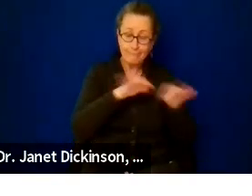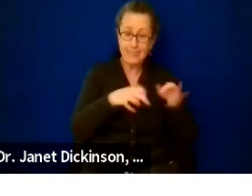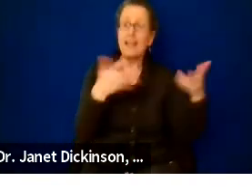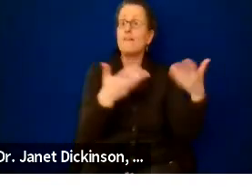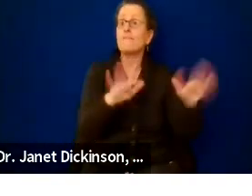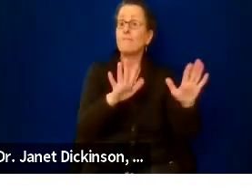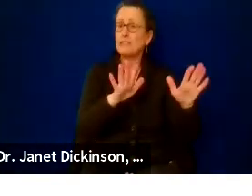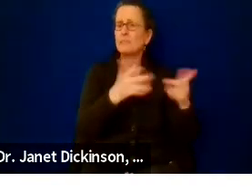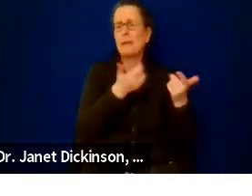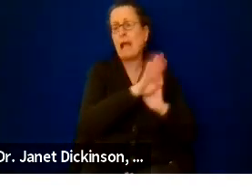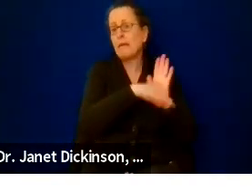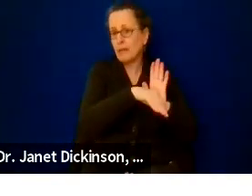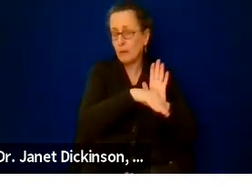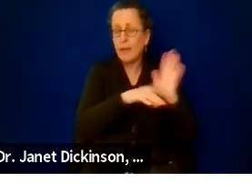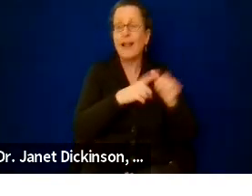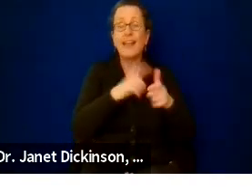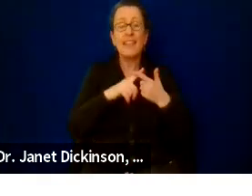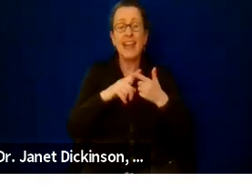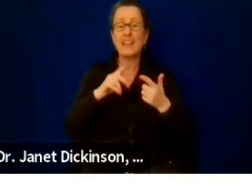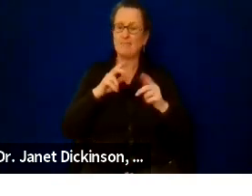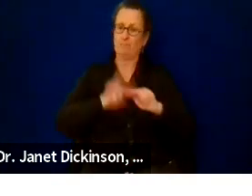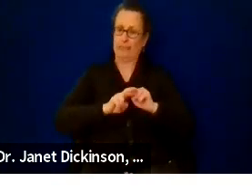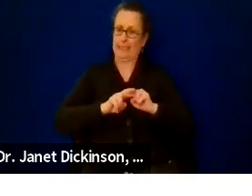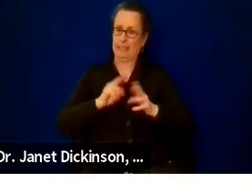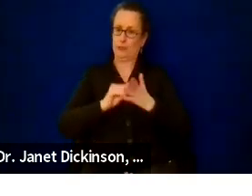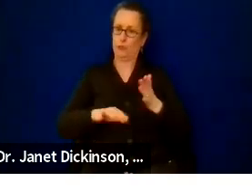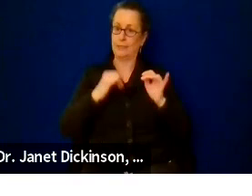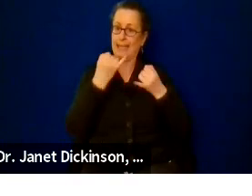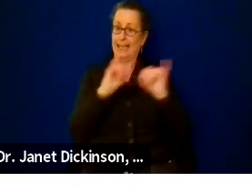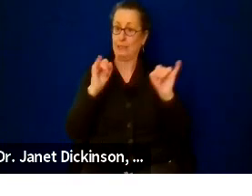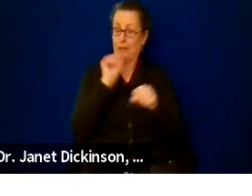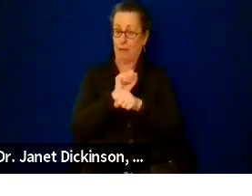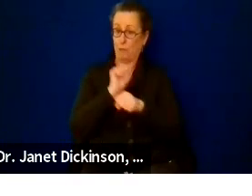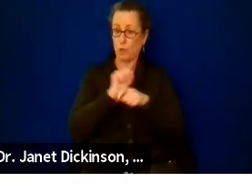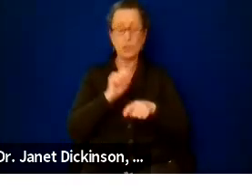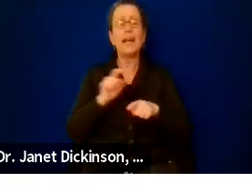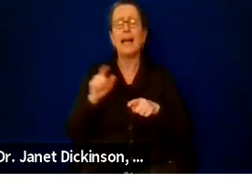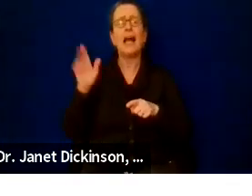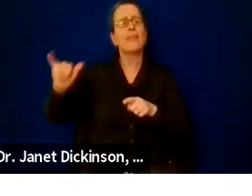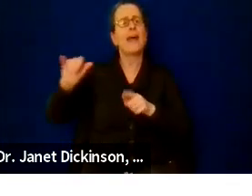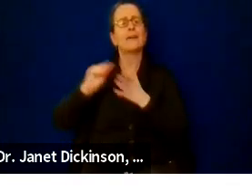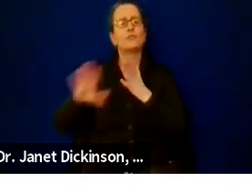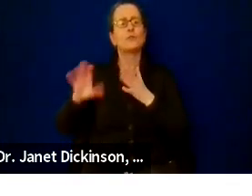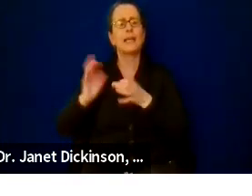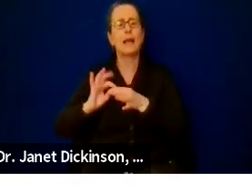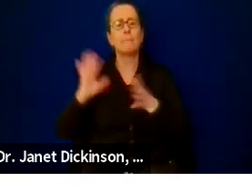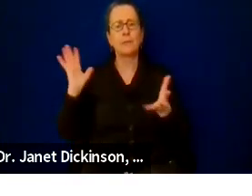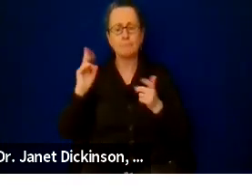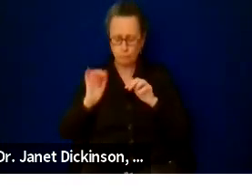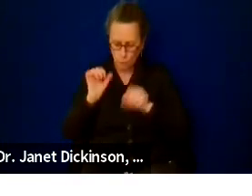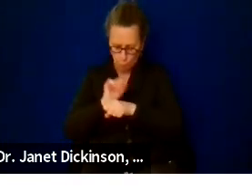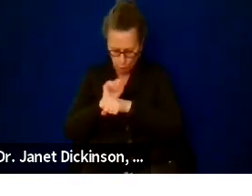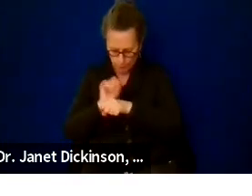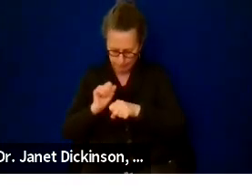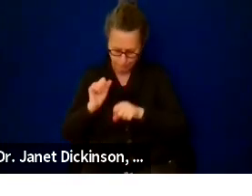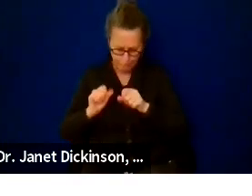that's basically how that's going to work. Great. And, one of the other questions that came up is that if parents